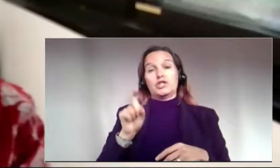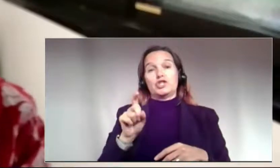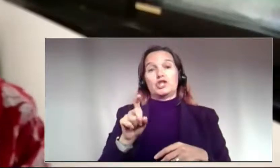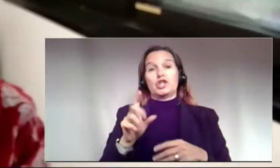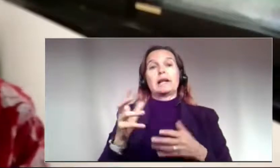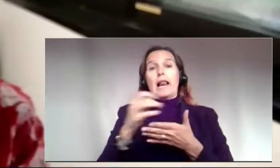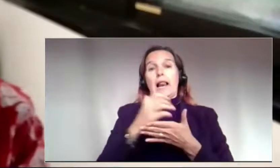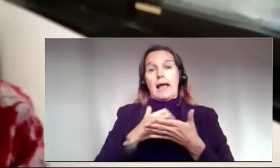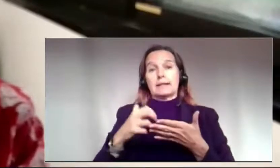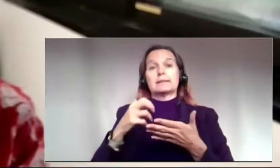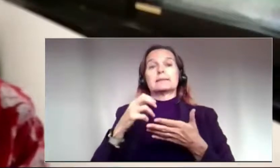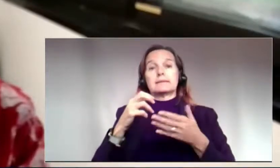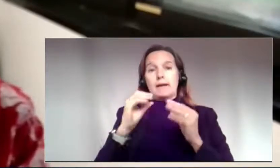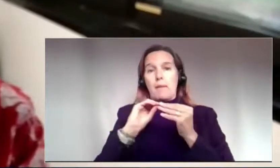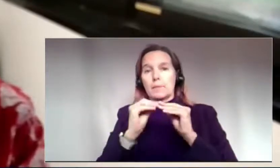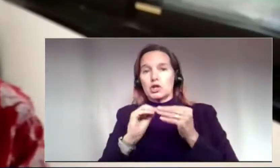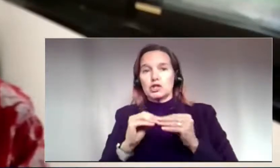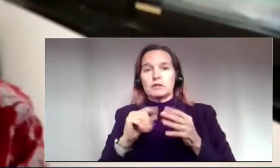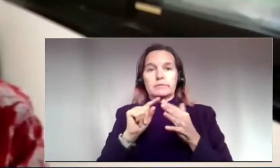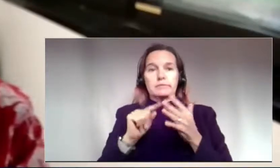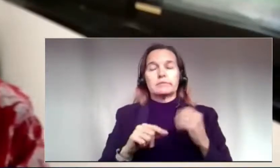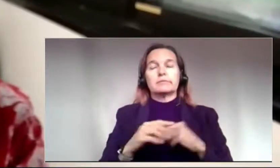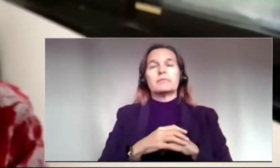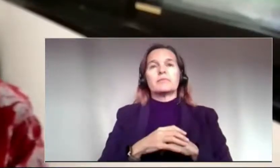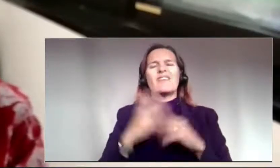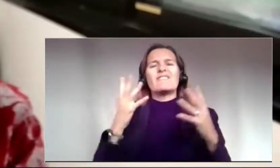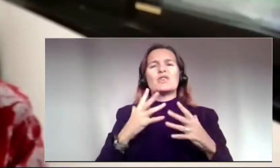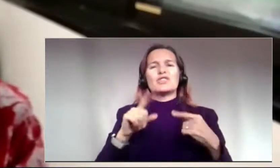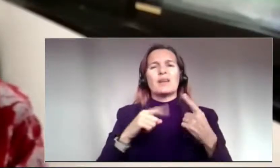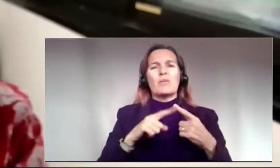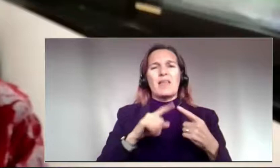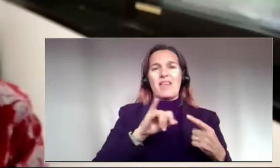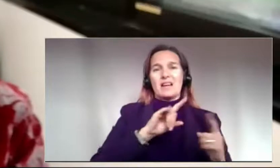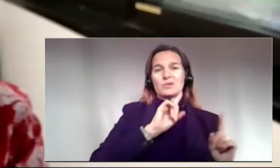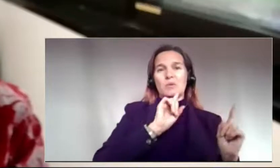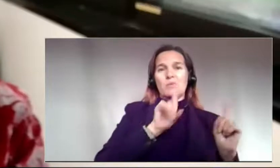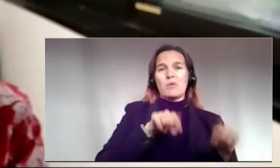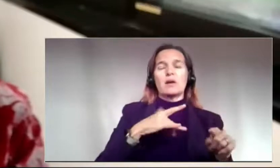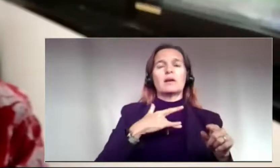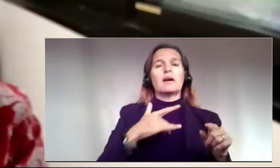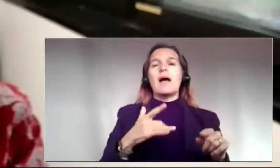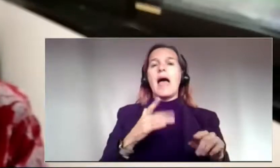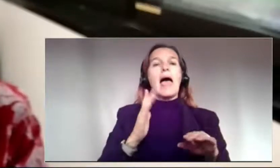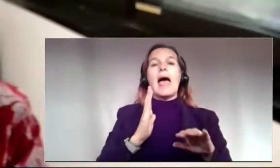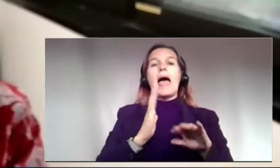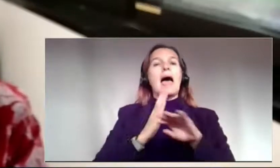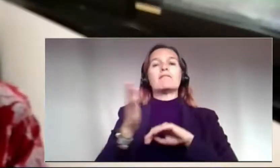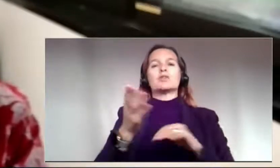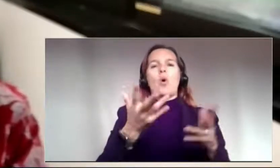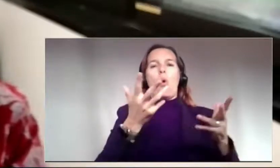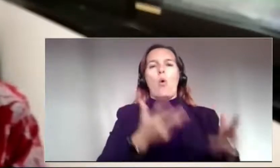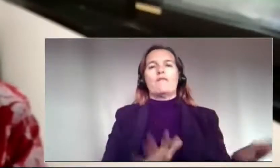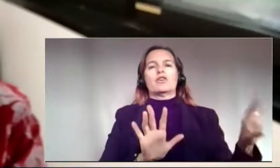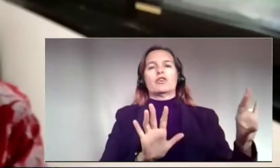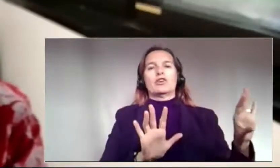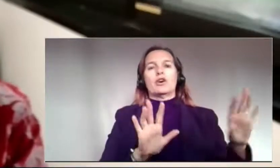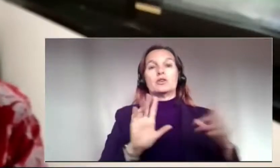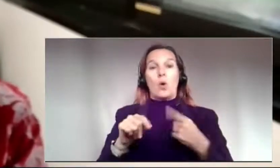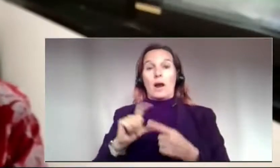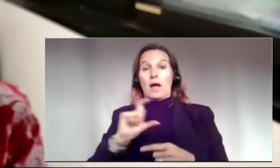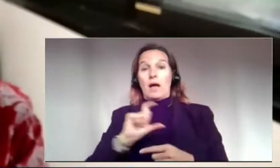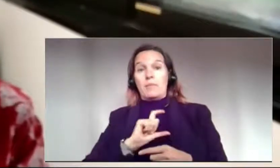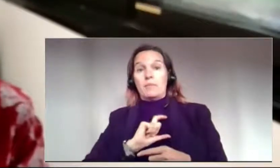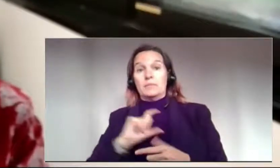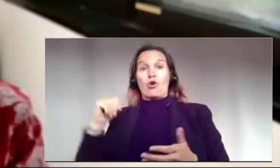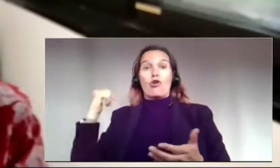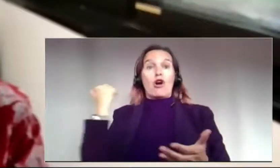numbers. Unfortunately, when they are reported, they're usually reported after the fact. And when our enforcement folks get out there, they're